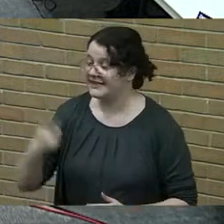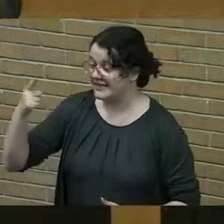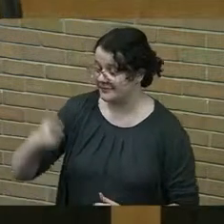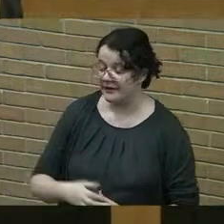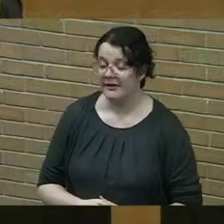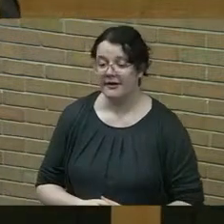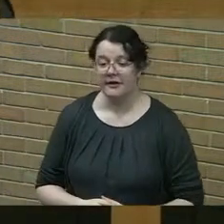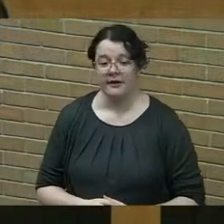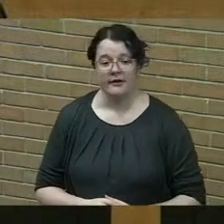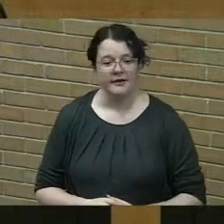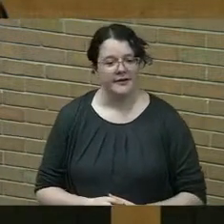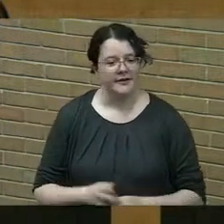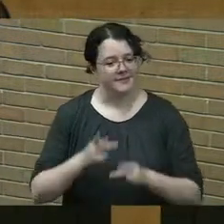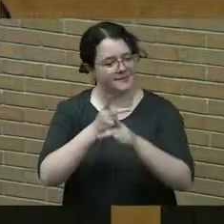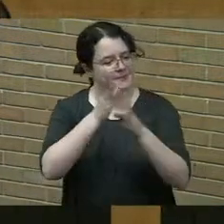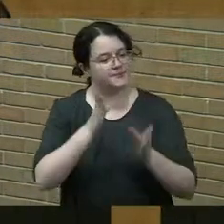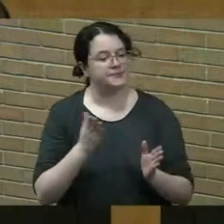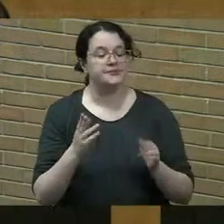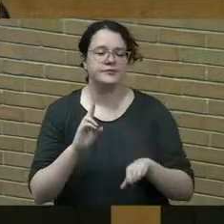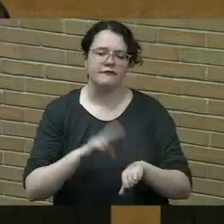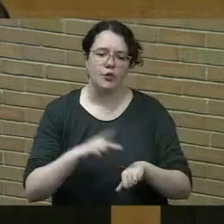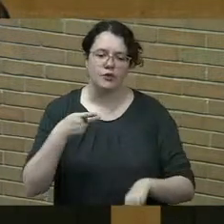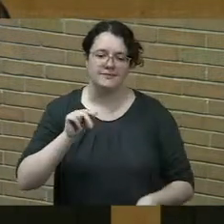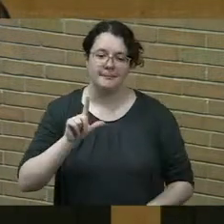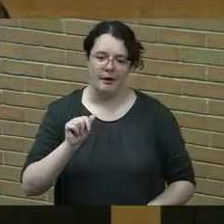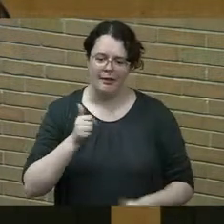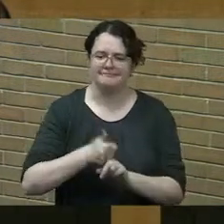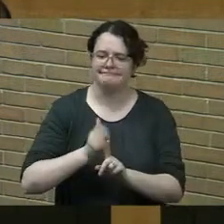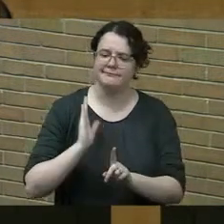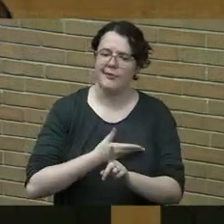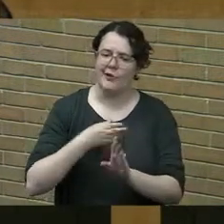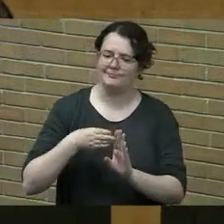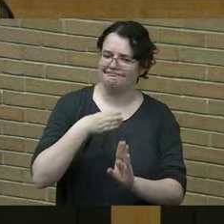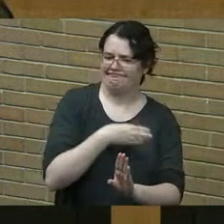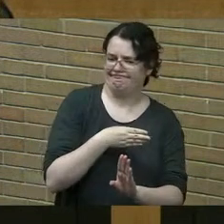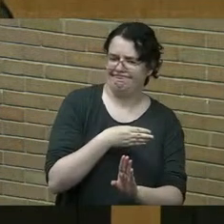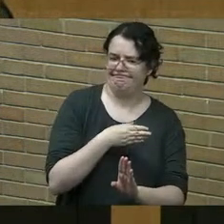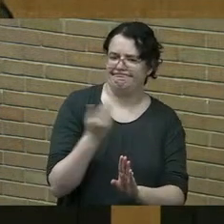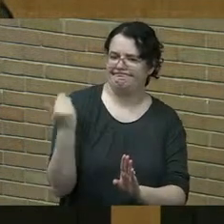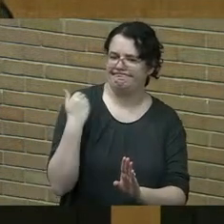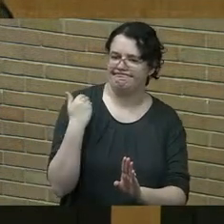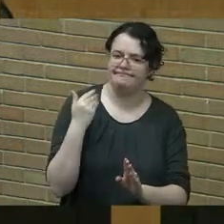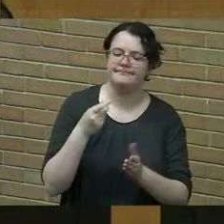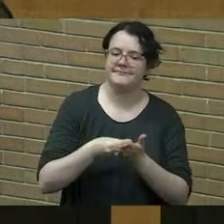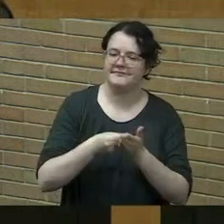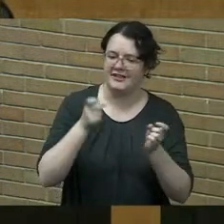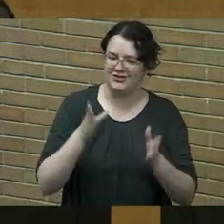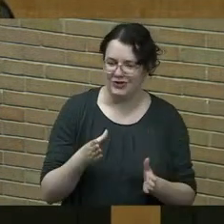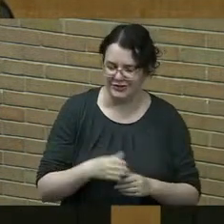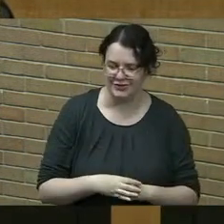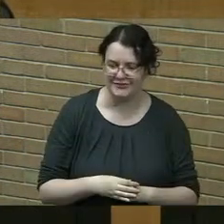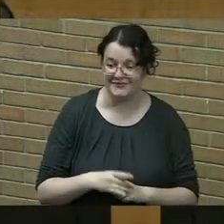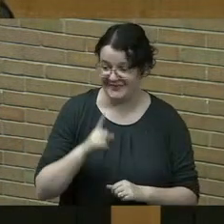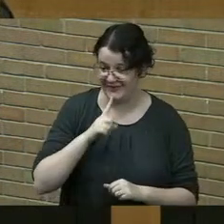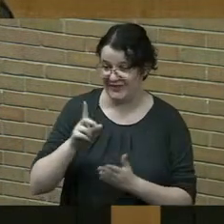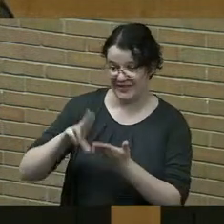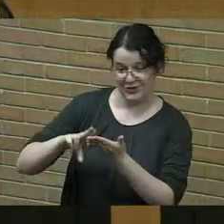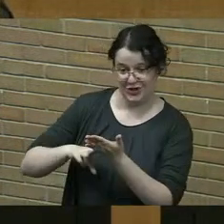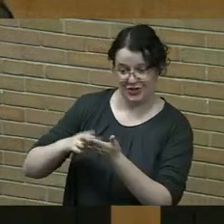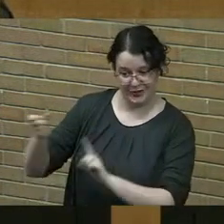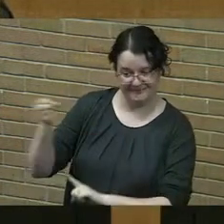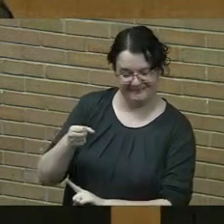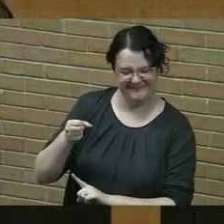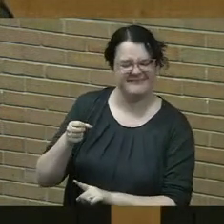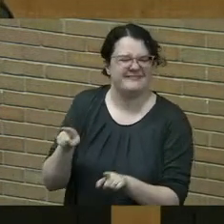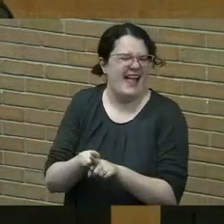Of course, Paula is our former finance director. This is really just on an as-needed basis, so we